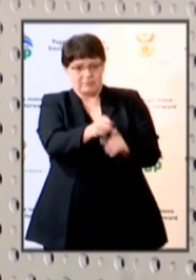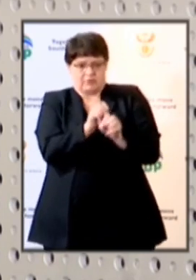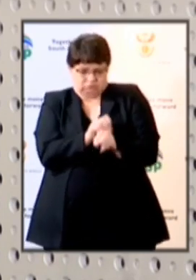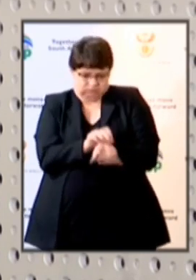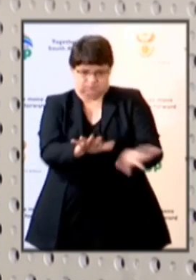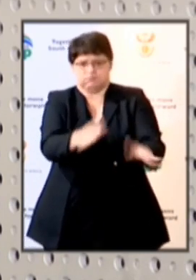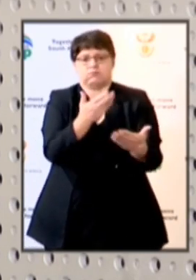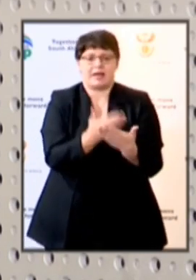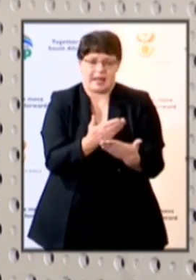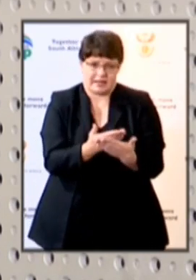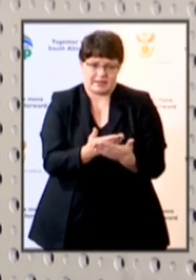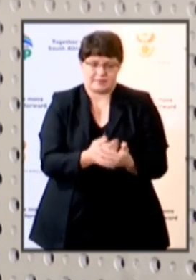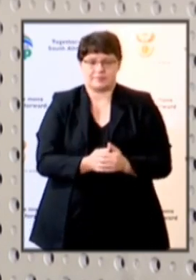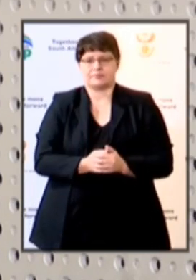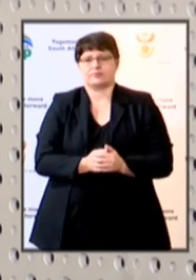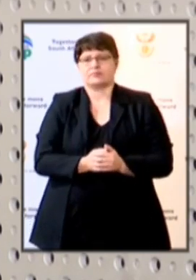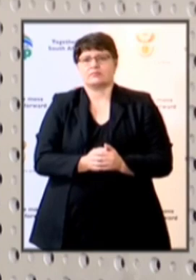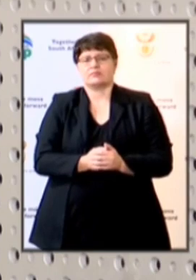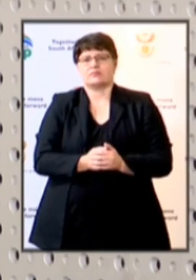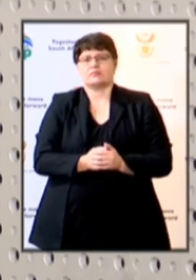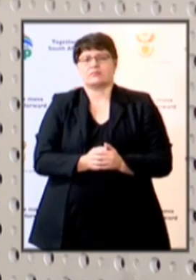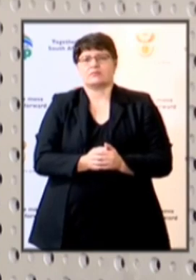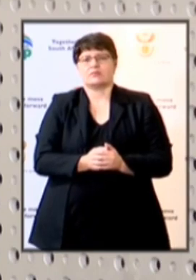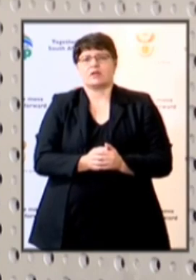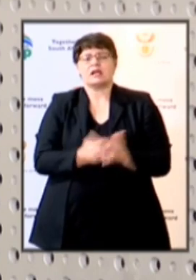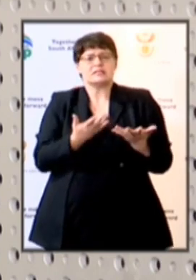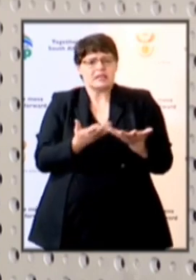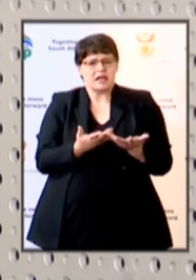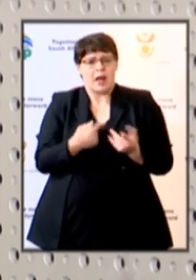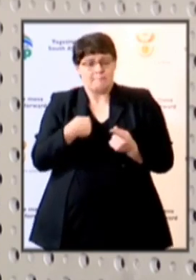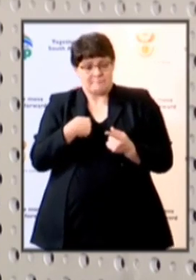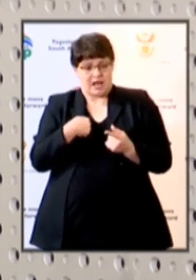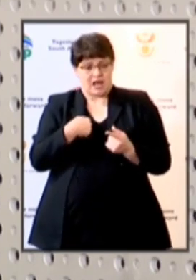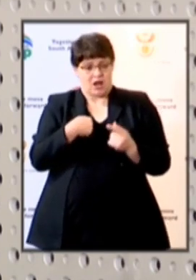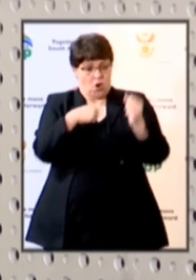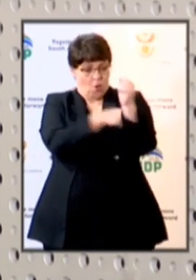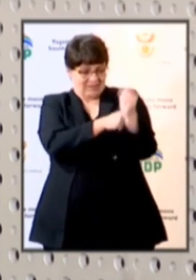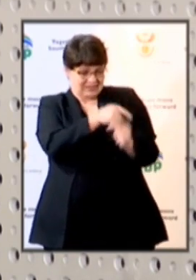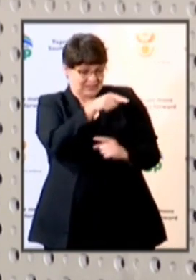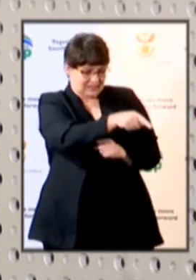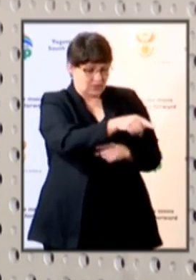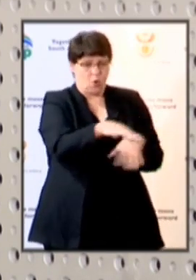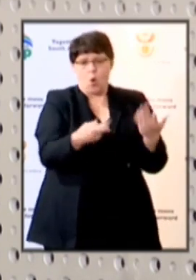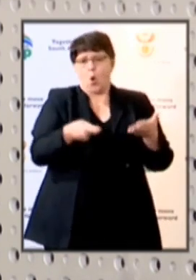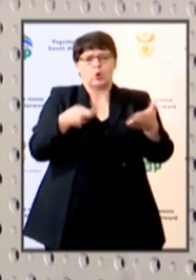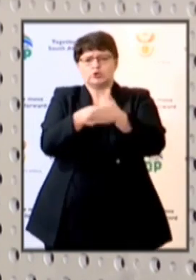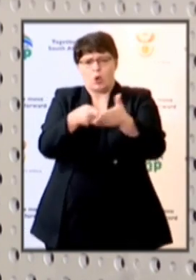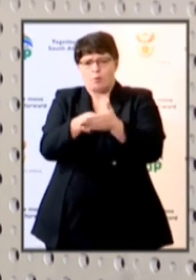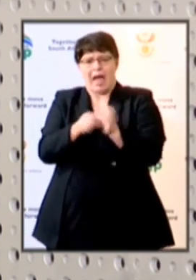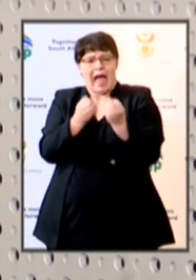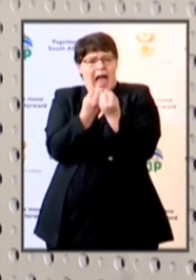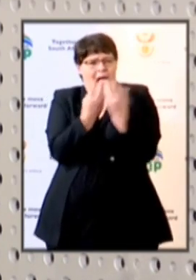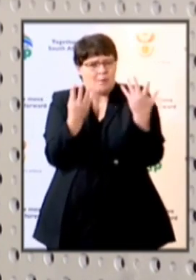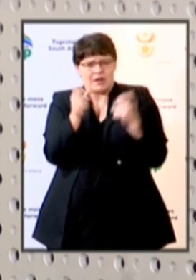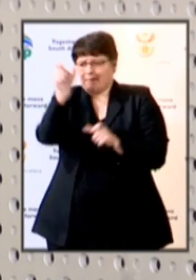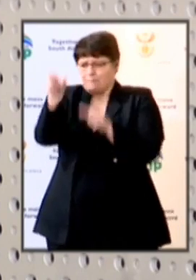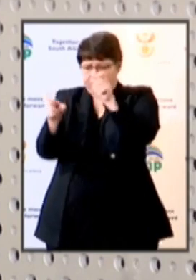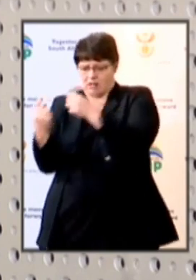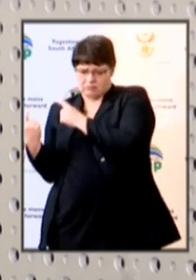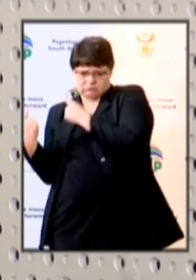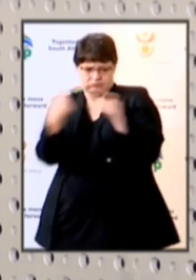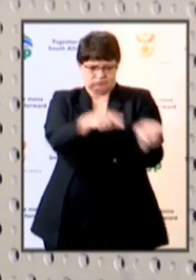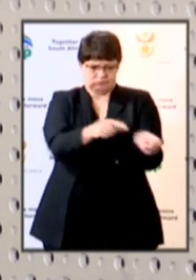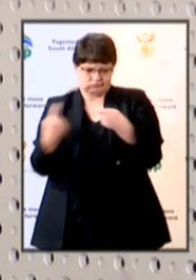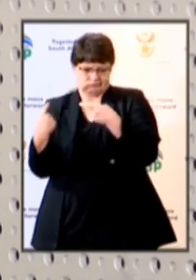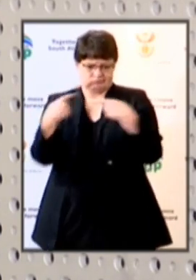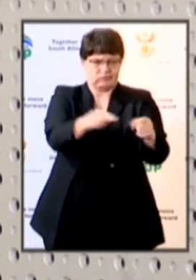the number of people who have to travel to work and the number of people who have to travel to the shop. So that is the one factor. The second factor